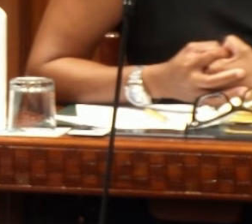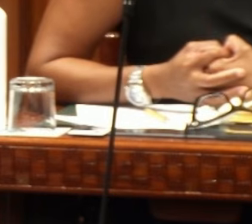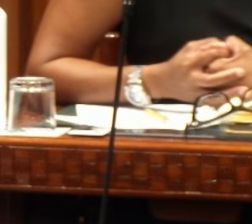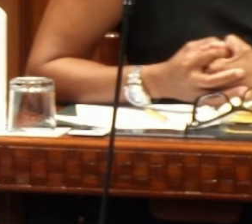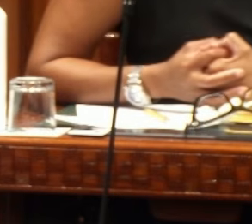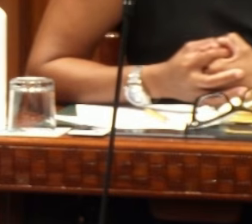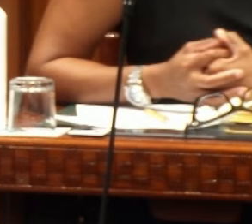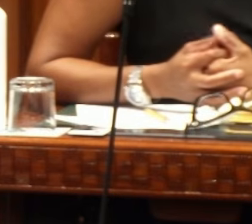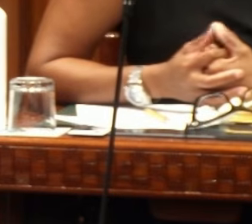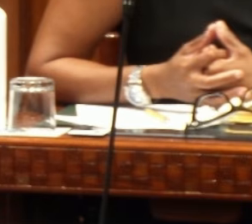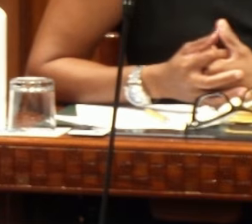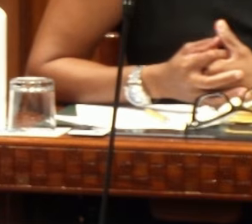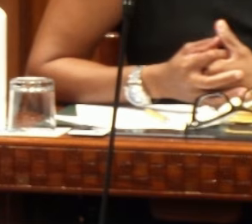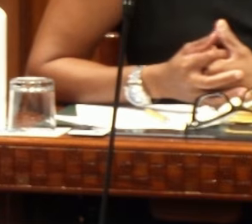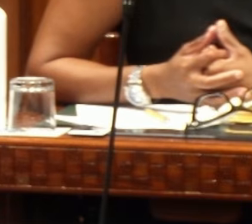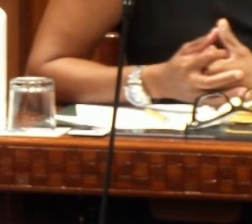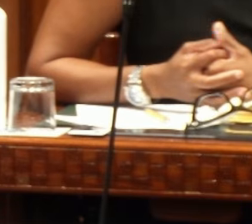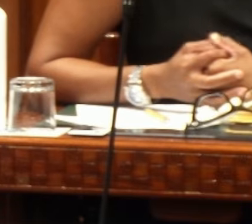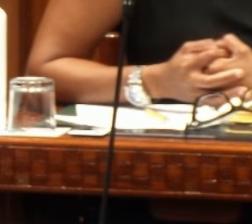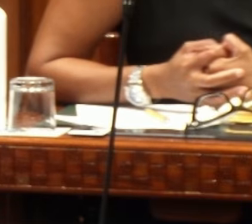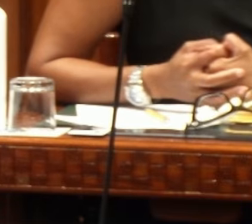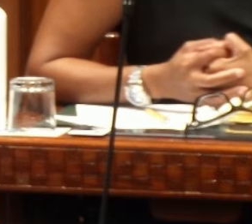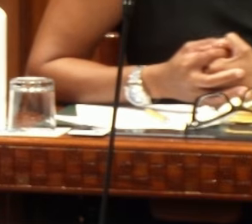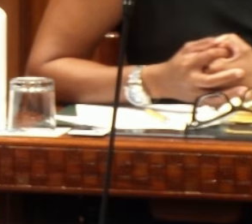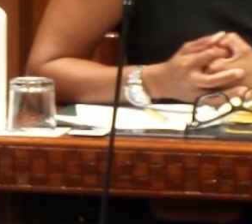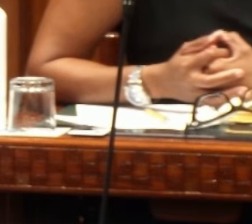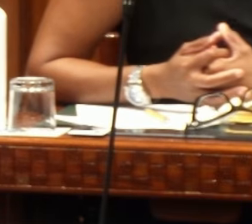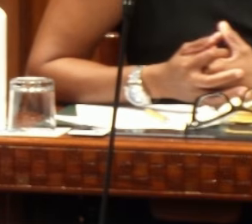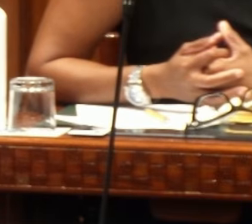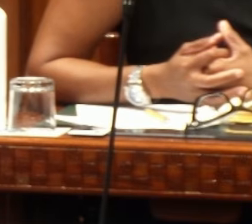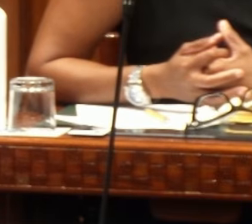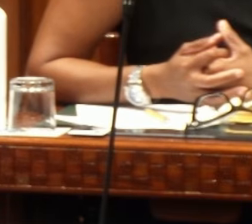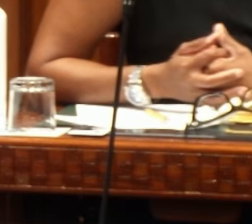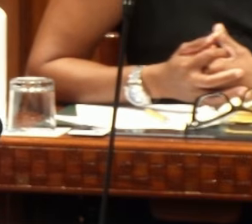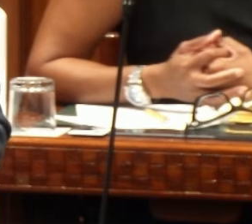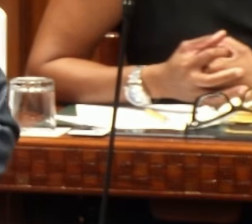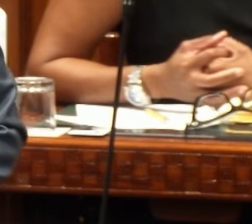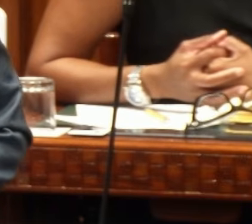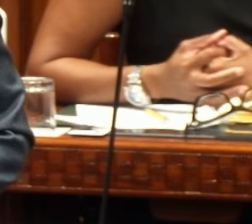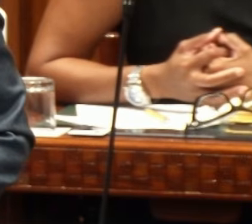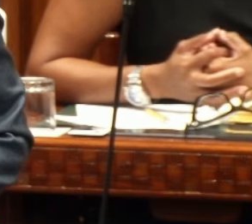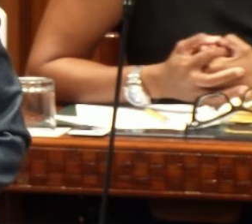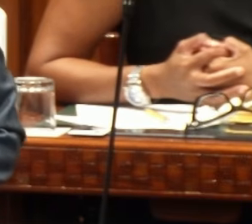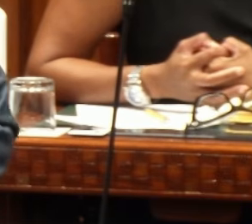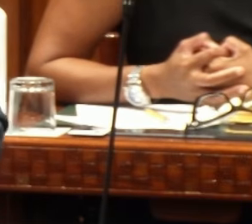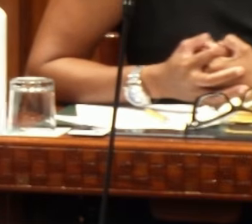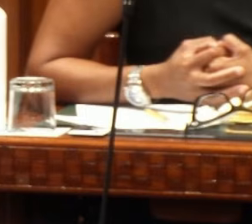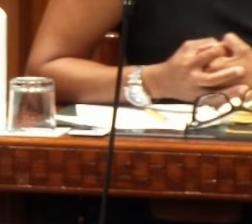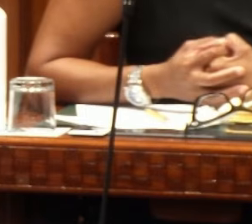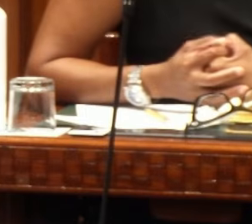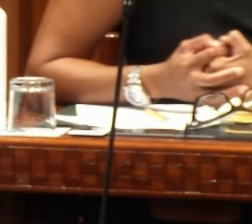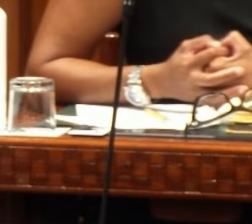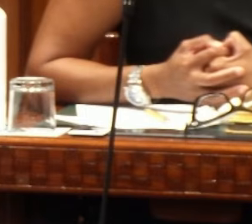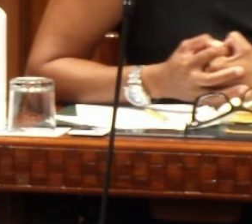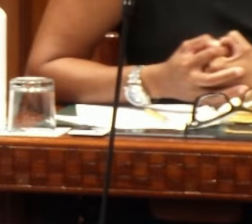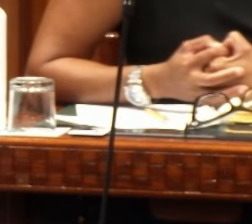and Consumer Commission increased student bus fares, aligning them with adult fares. The Cabinet promptly decided that this change must not burden any